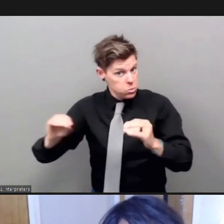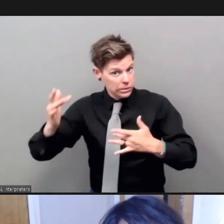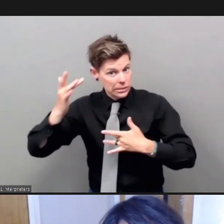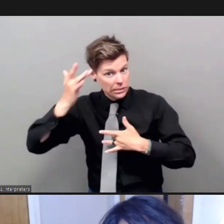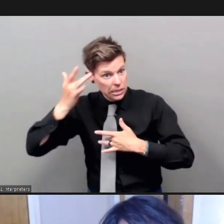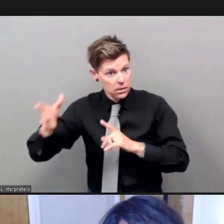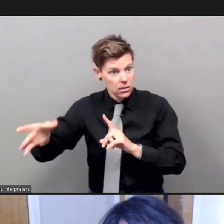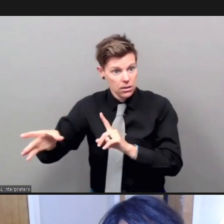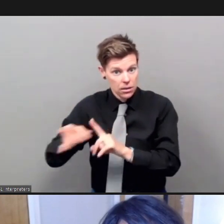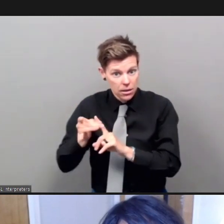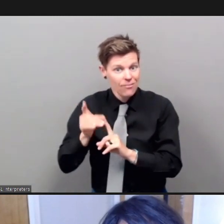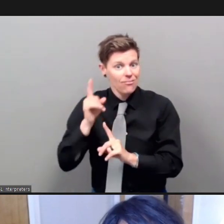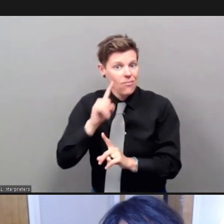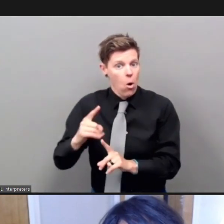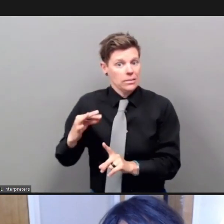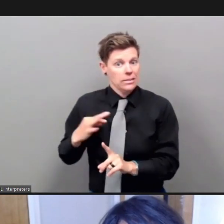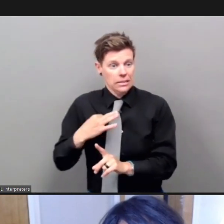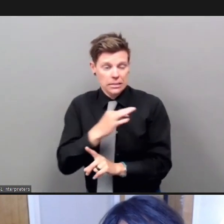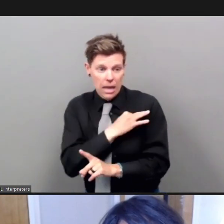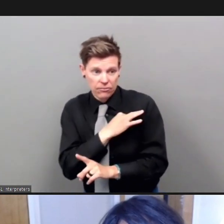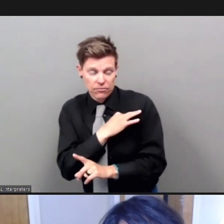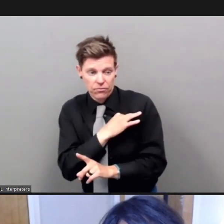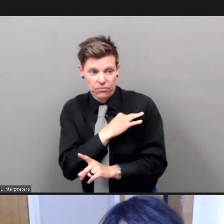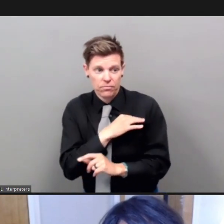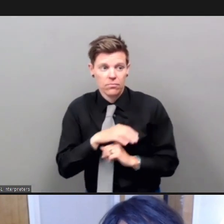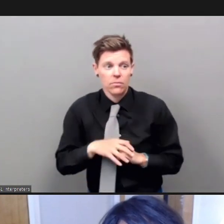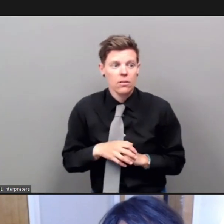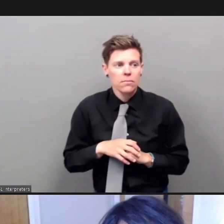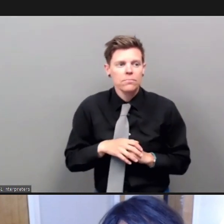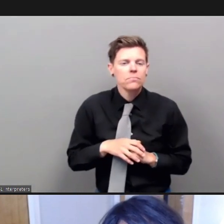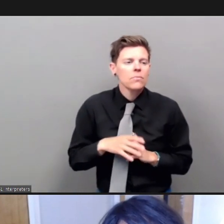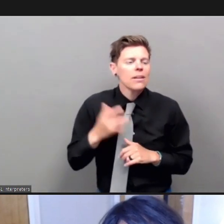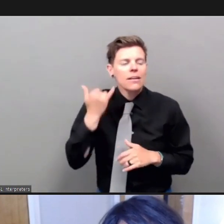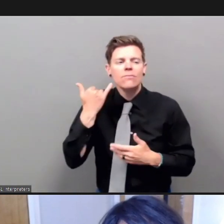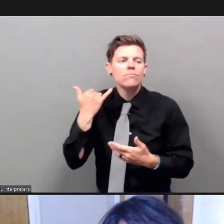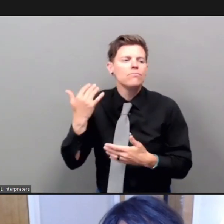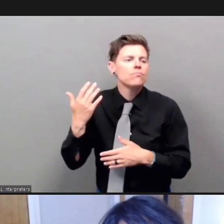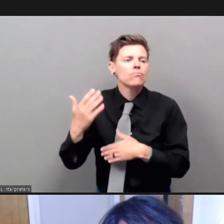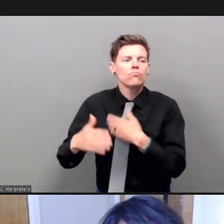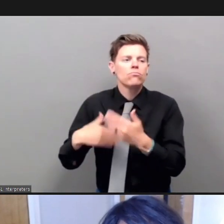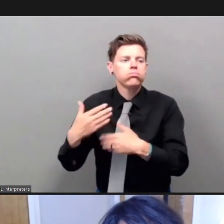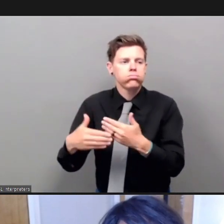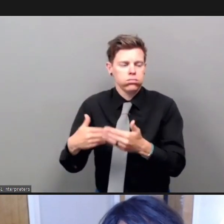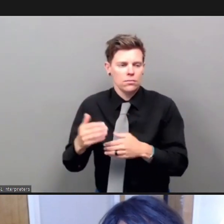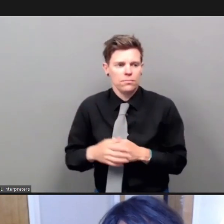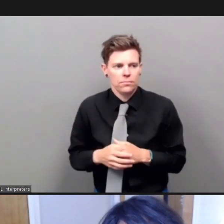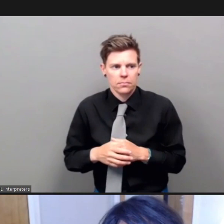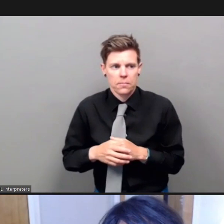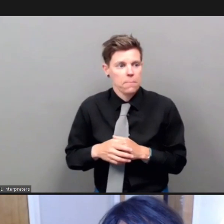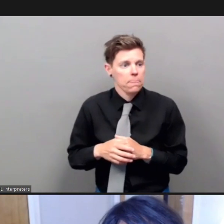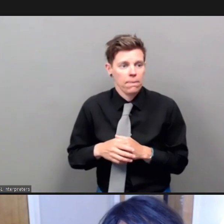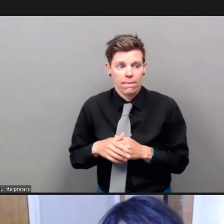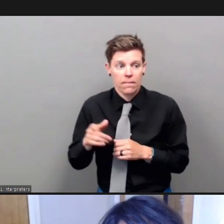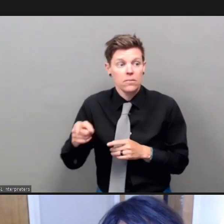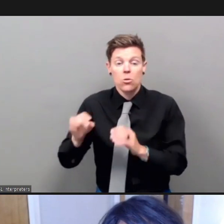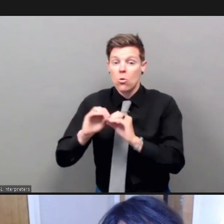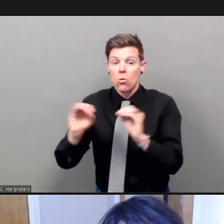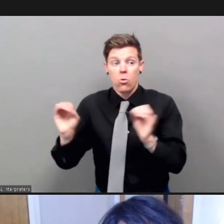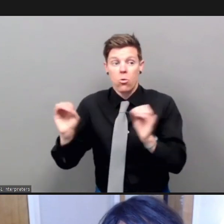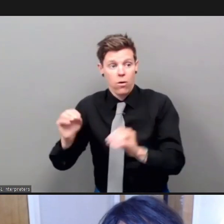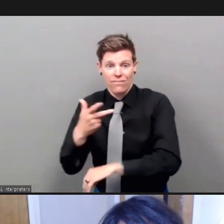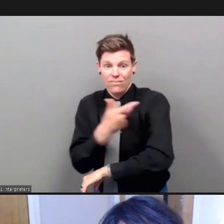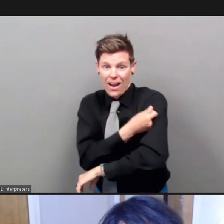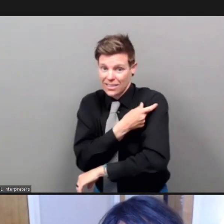more intensive testing when there are no cases for unvaccinated residents and staff. Of course, in a nursing home, an